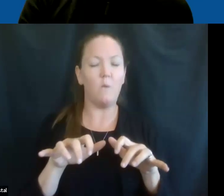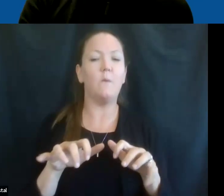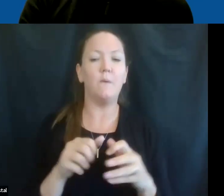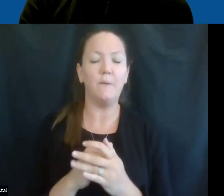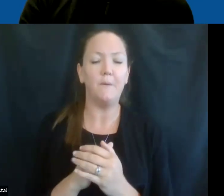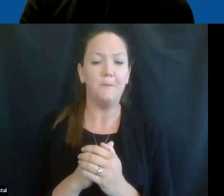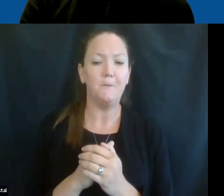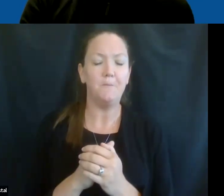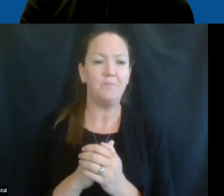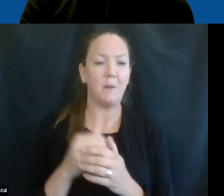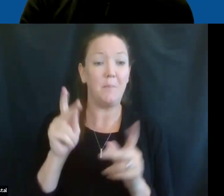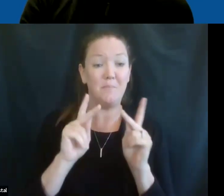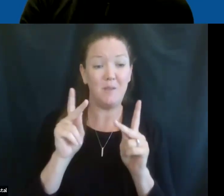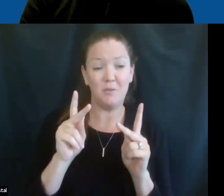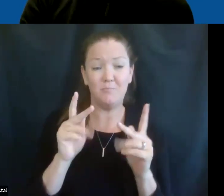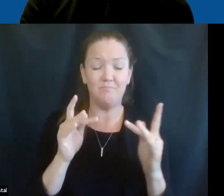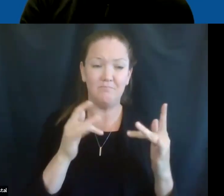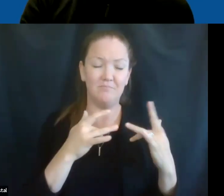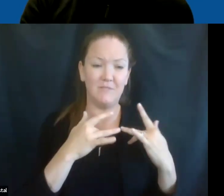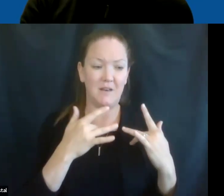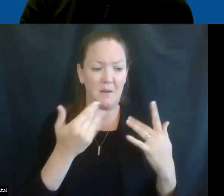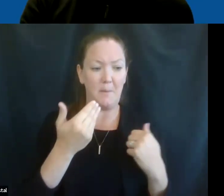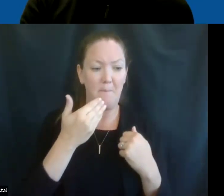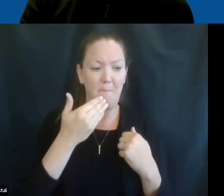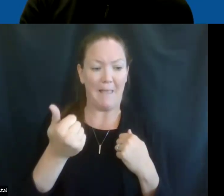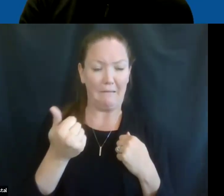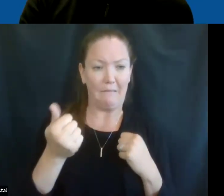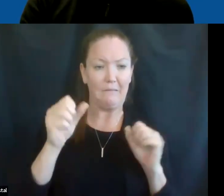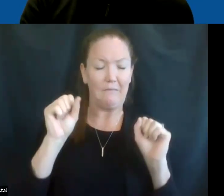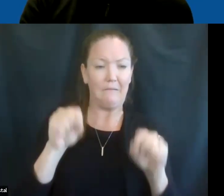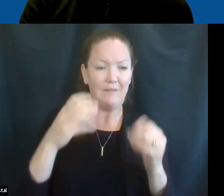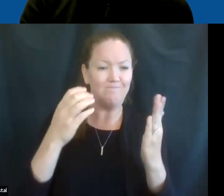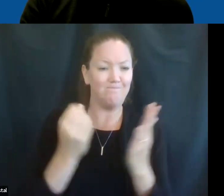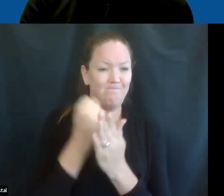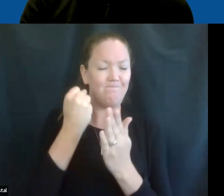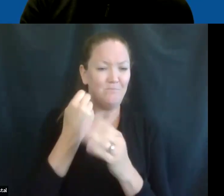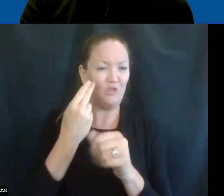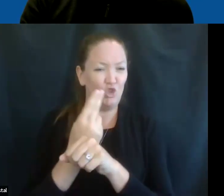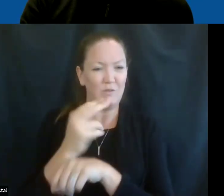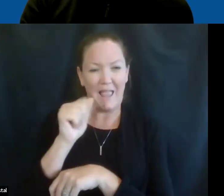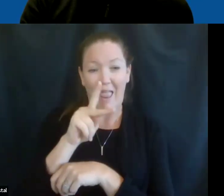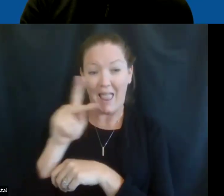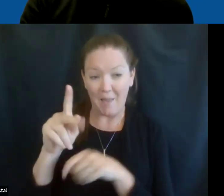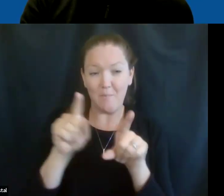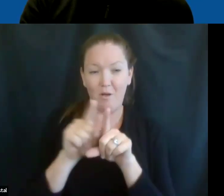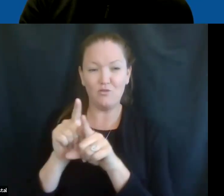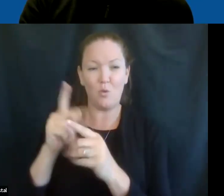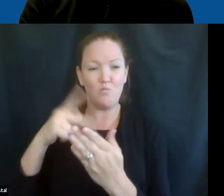are better enabled to optimize applications and programs